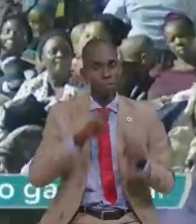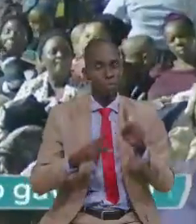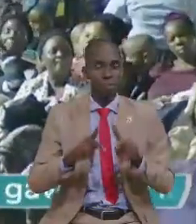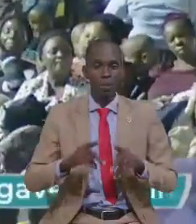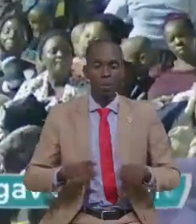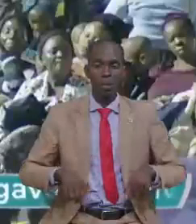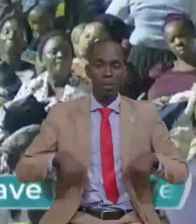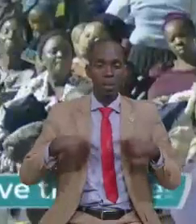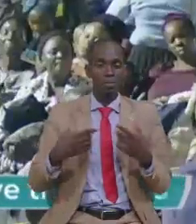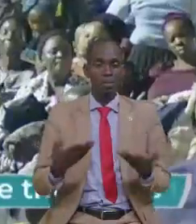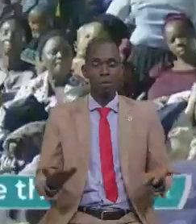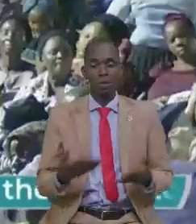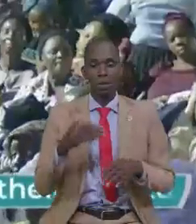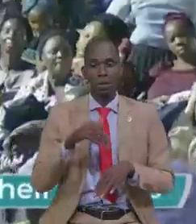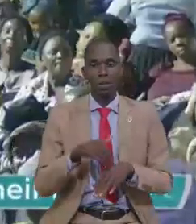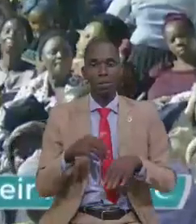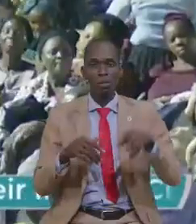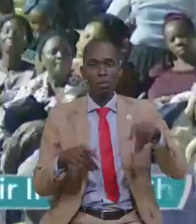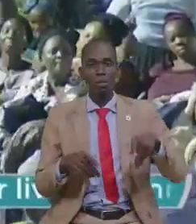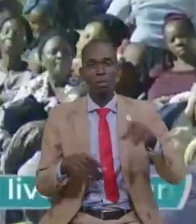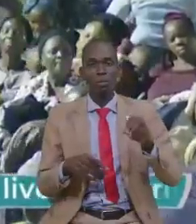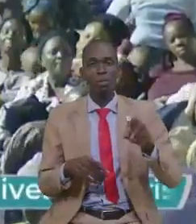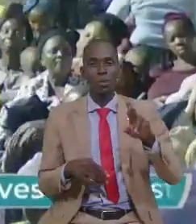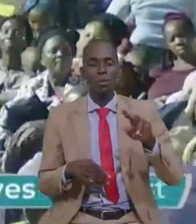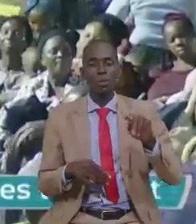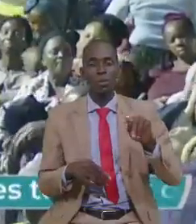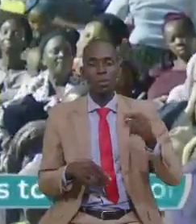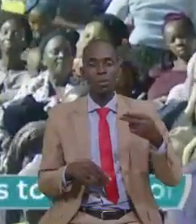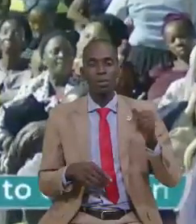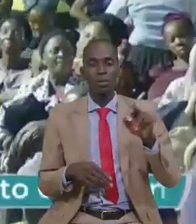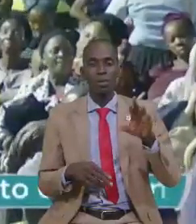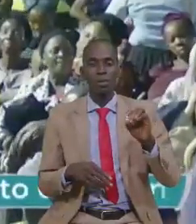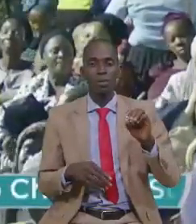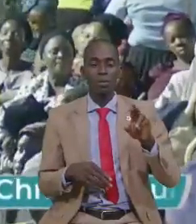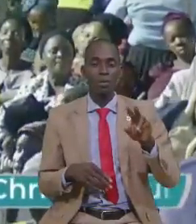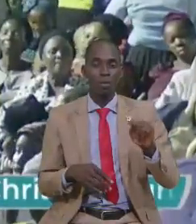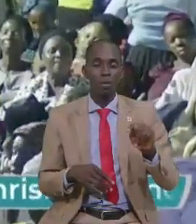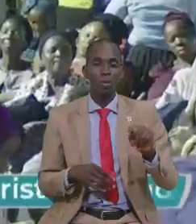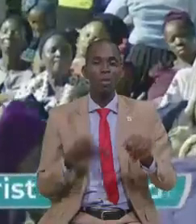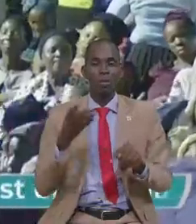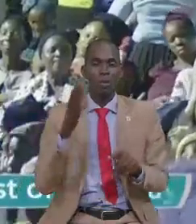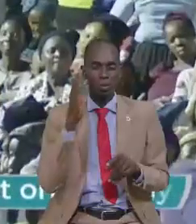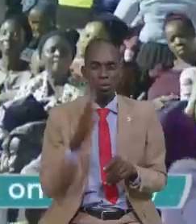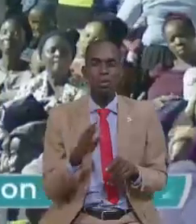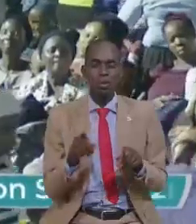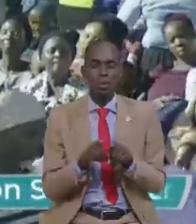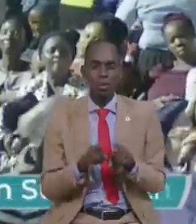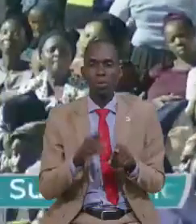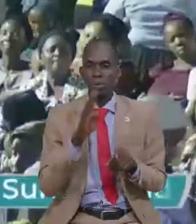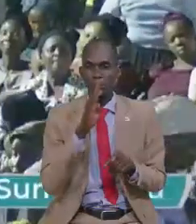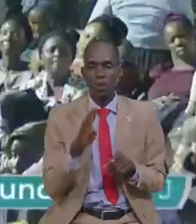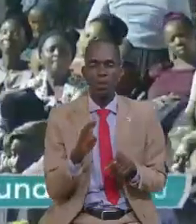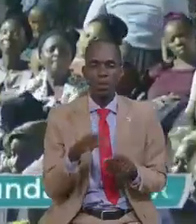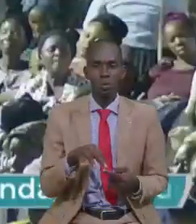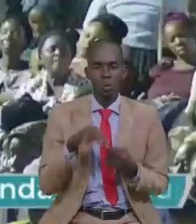Port Harcourt, there will be that banquet on Sunday, the 2nd of July at the